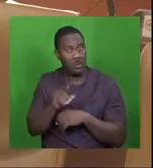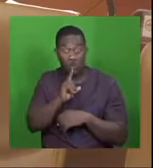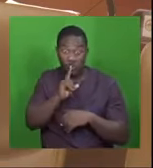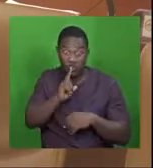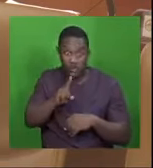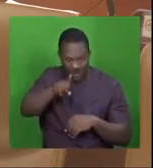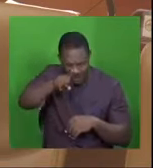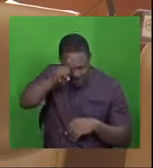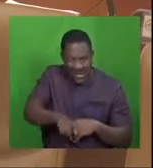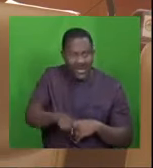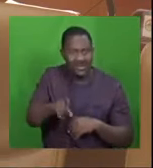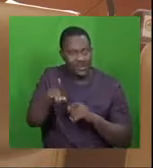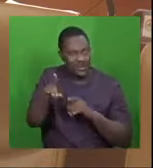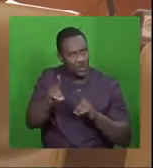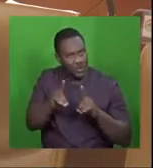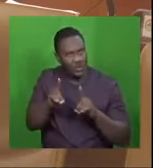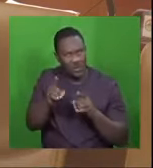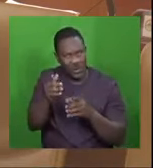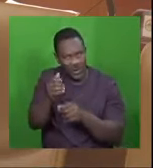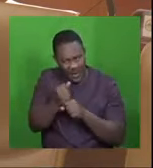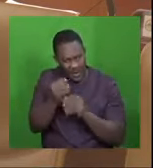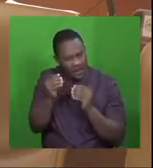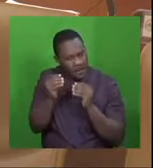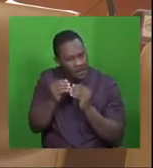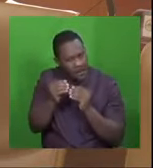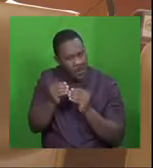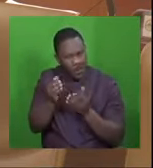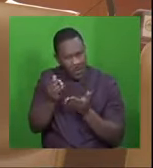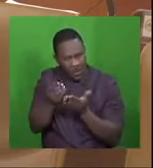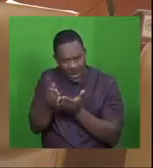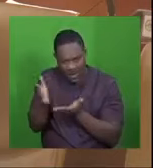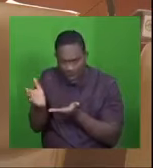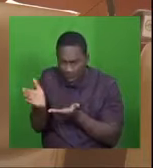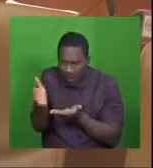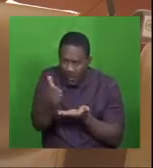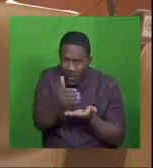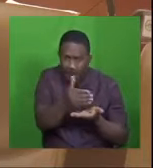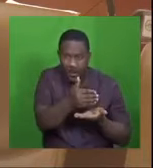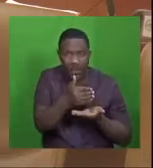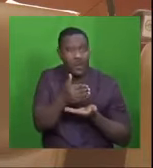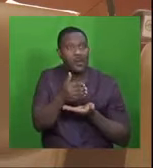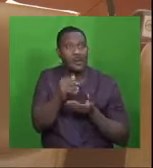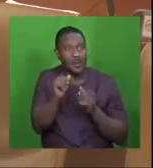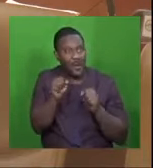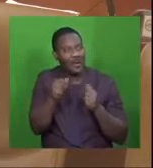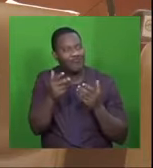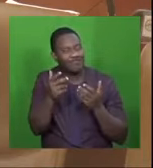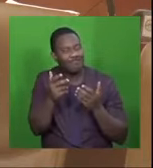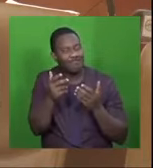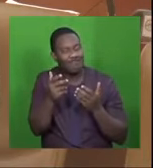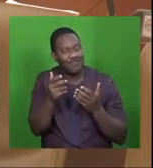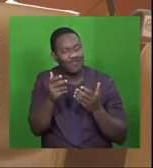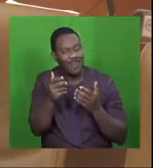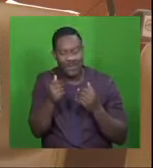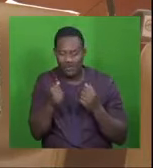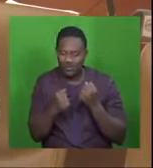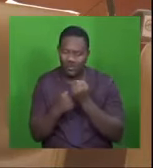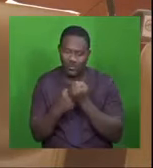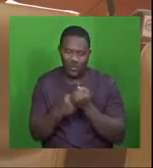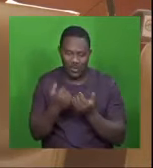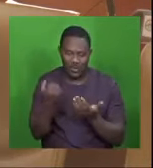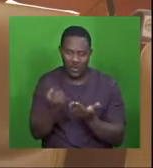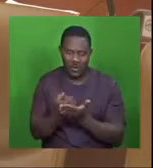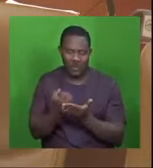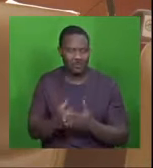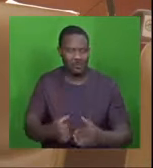something about it. We need to raise more revenue to help us push the development agenda, also to stabilize the economy and